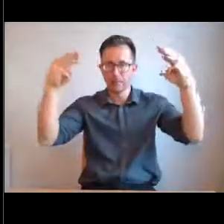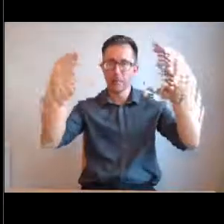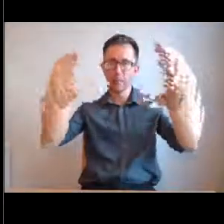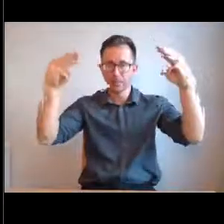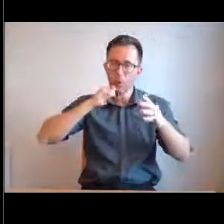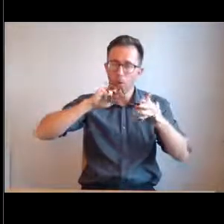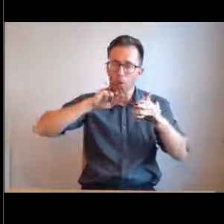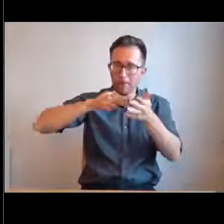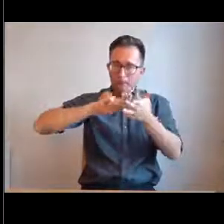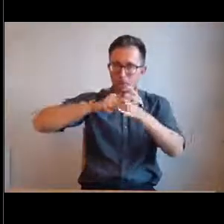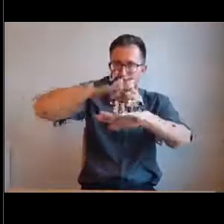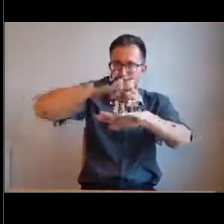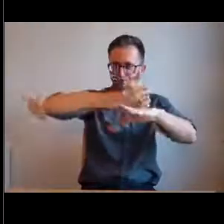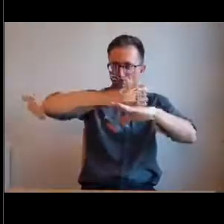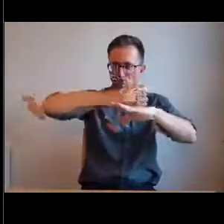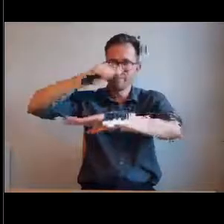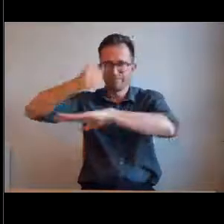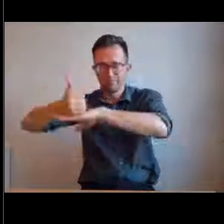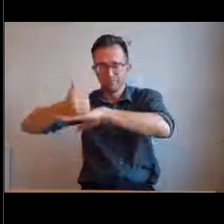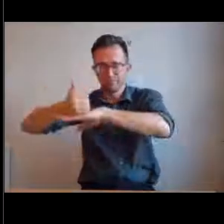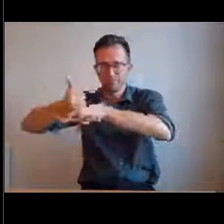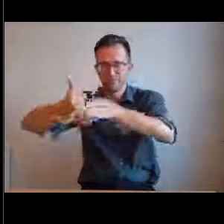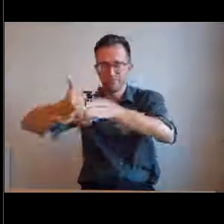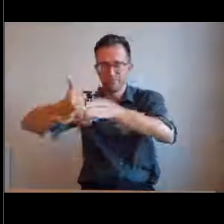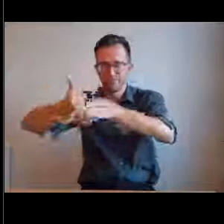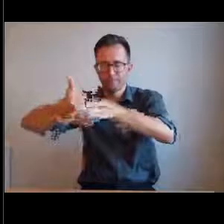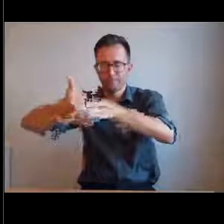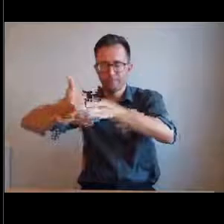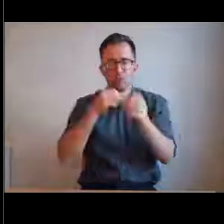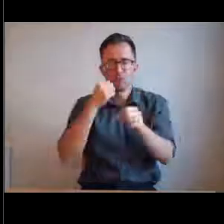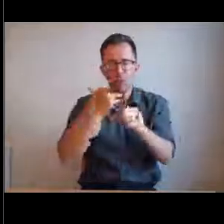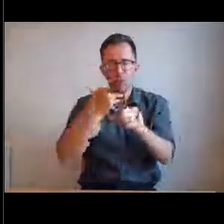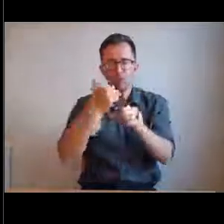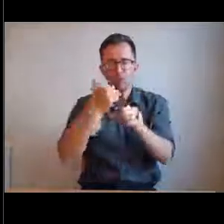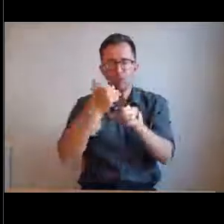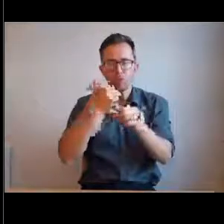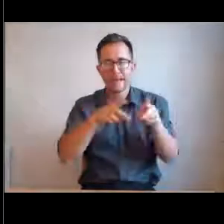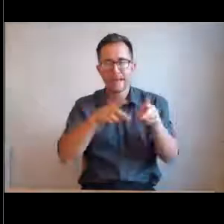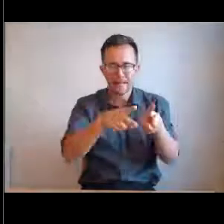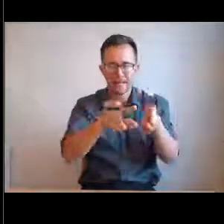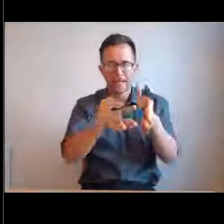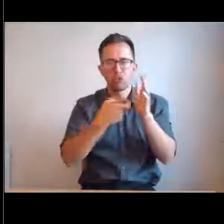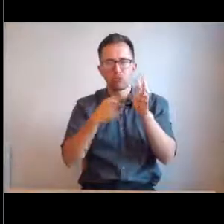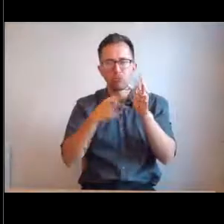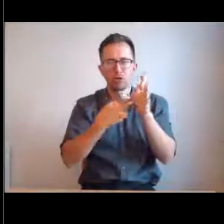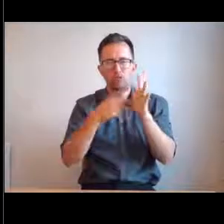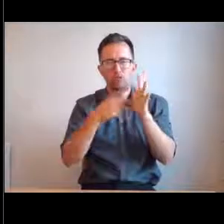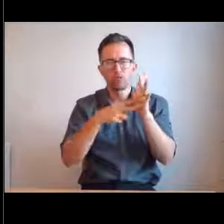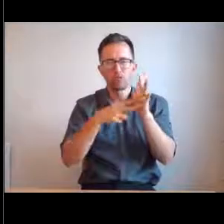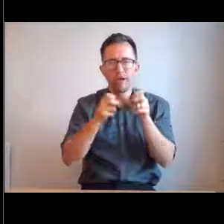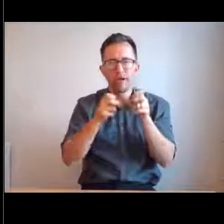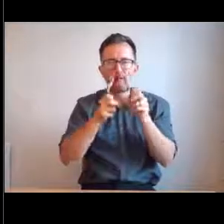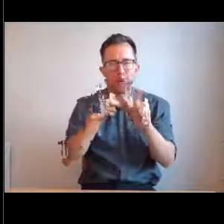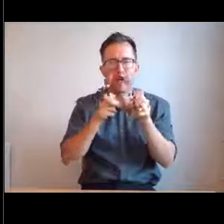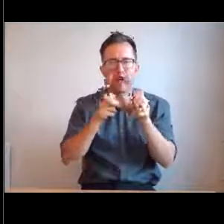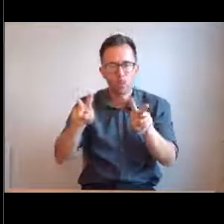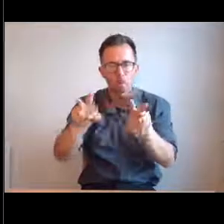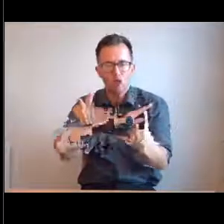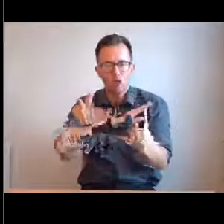area of Riverview Park and Thong Lane, as well as a short extension to a gas diversion along Valley Drive.